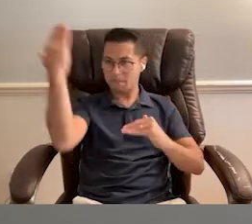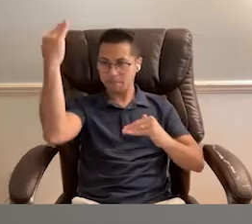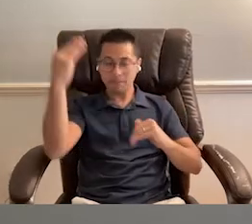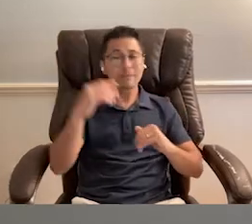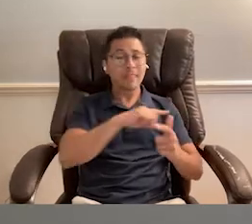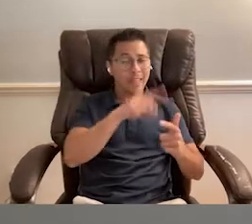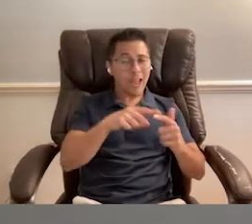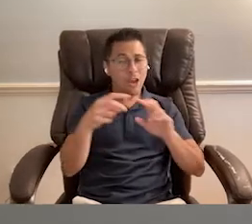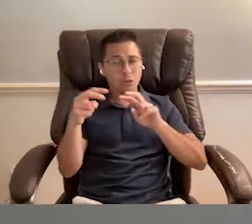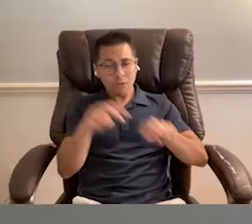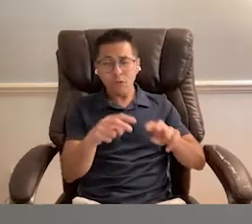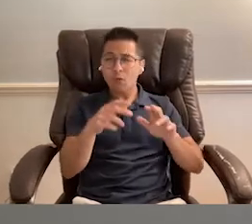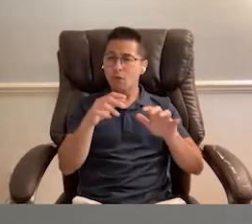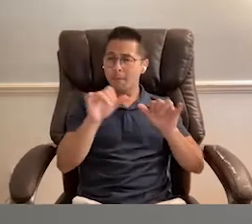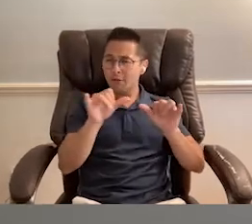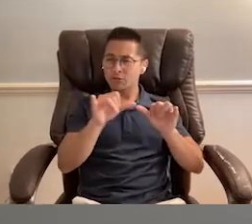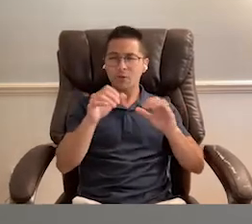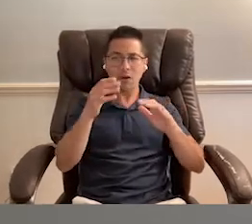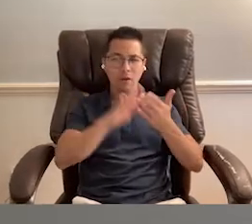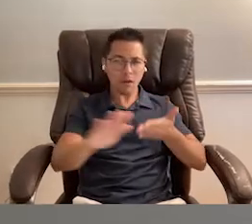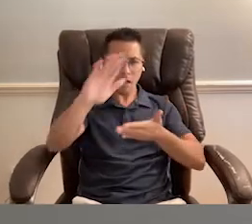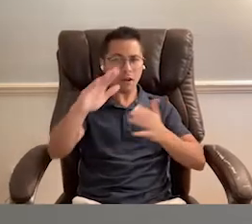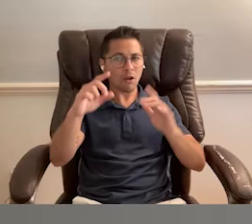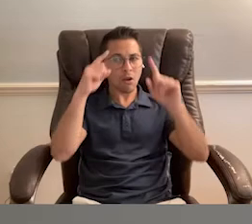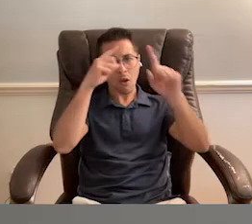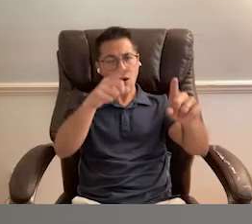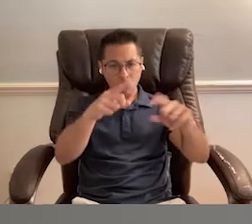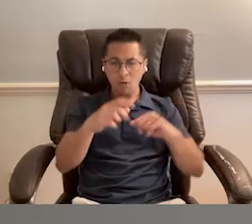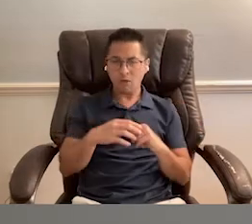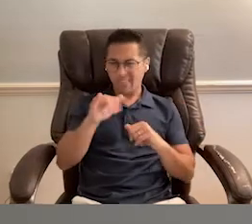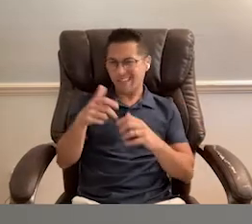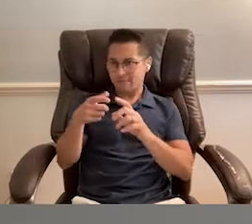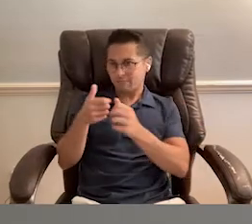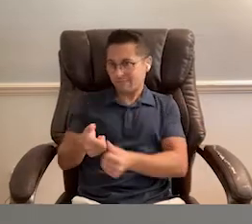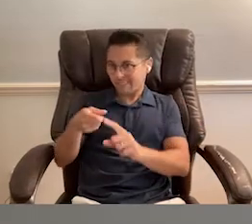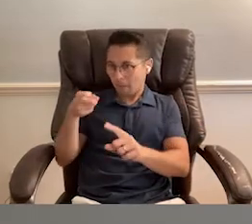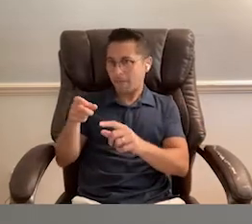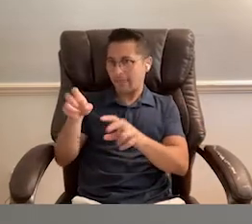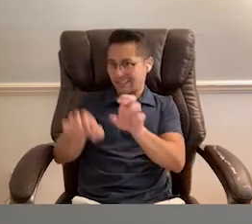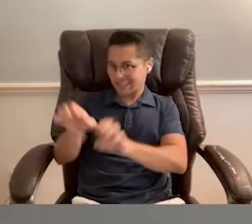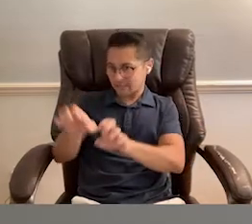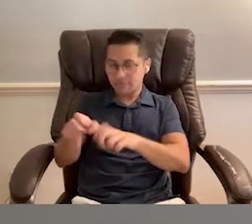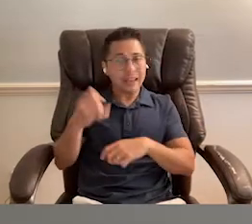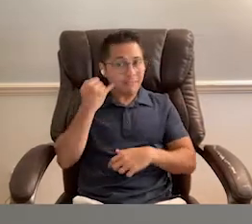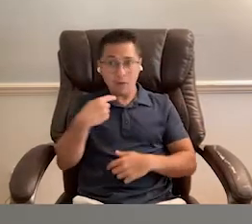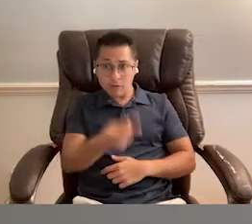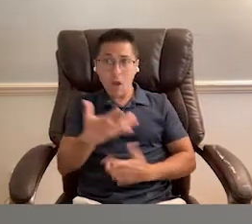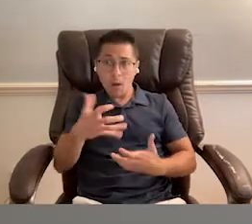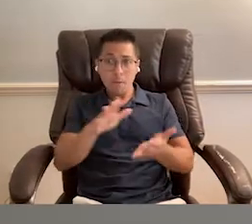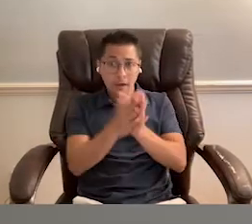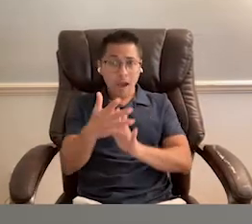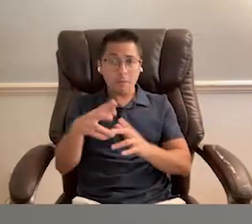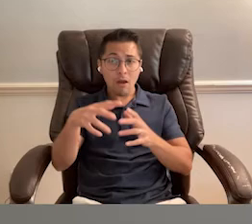review those measurable post-secondary goals. Those goals are based on what's revealed of the assessments, right? If I want to say I want to be an auto